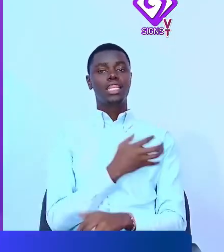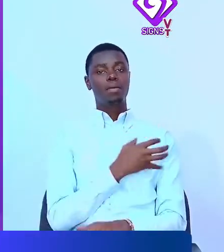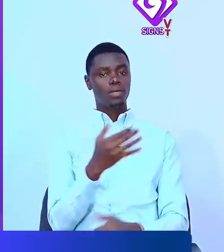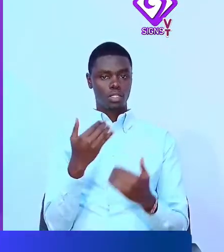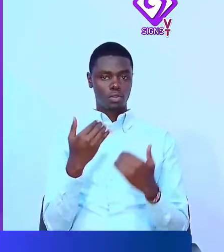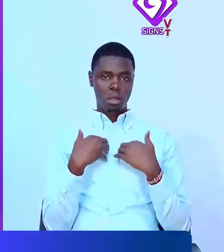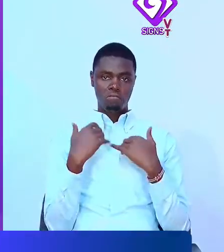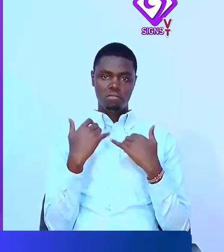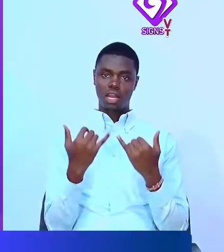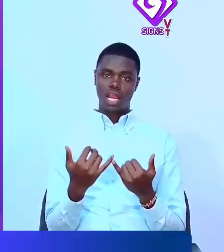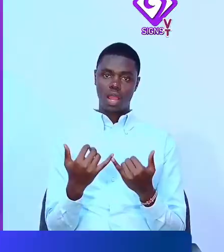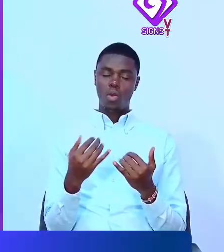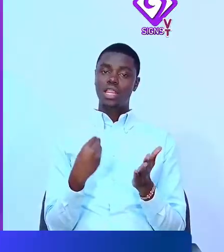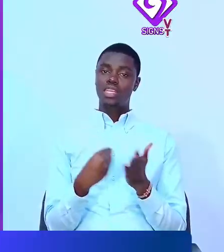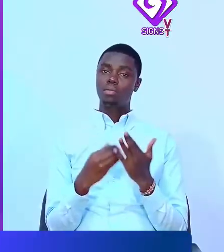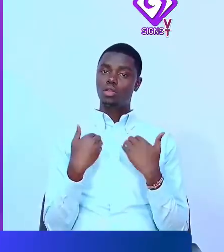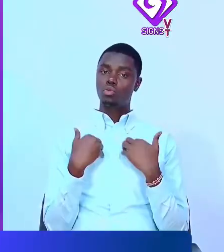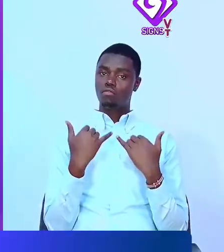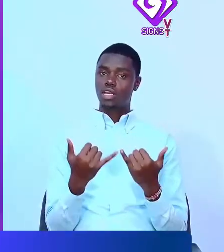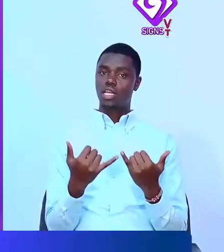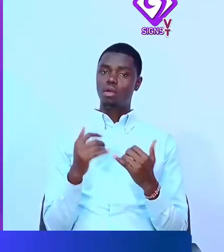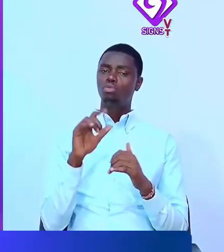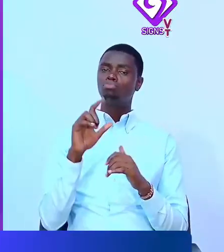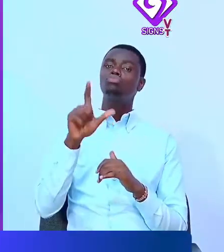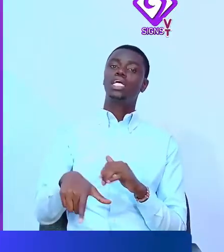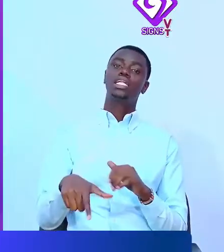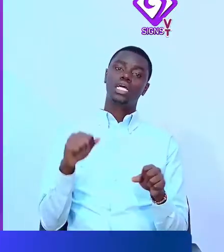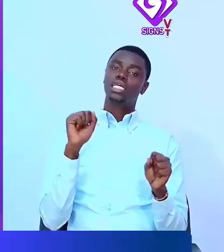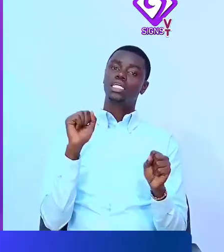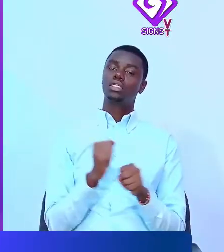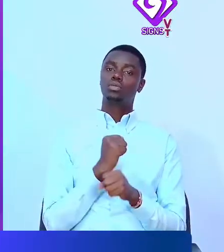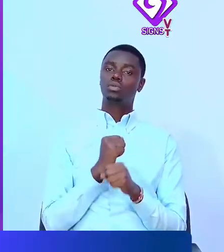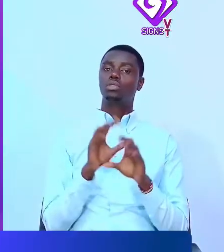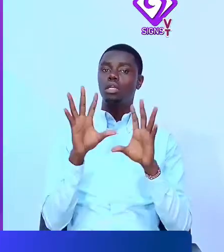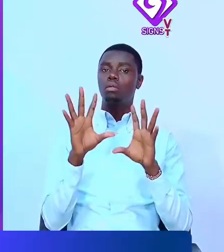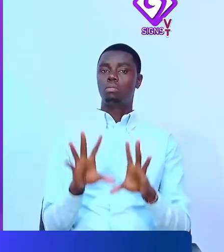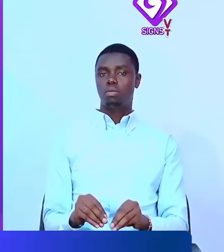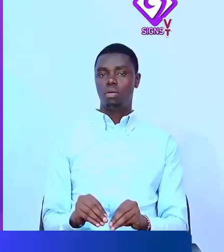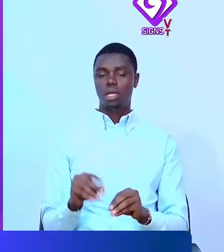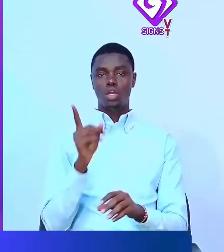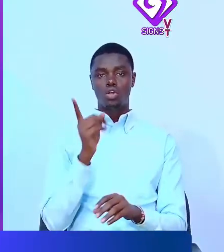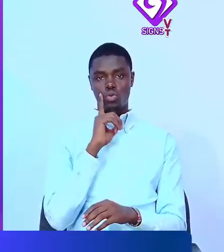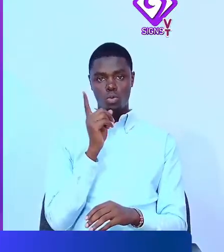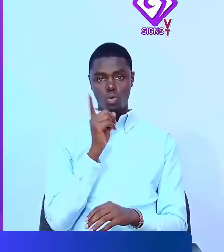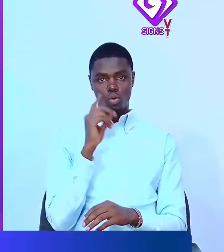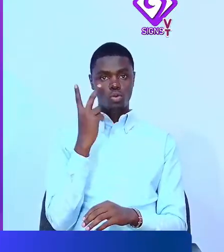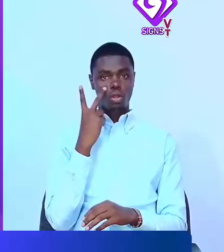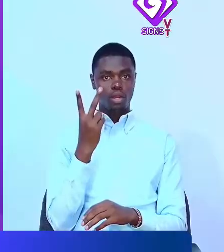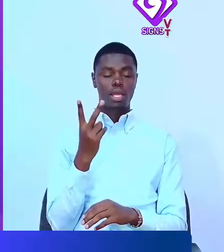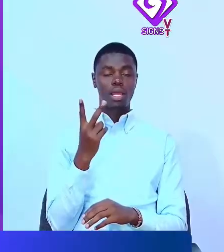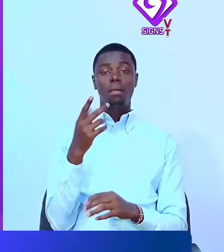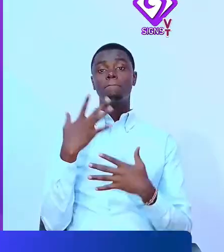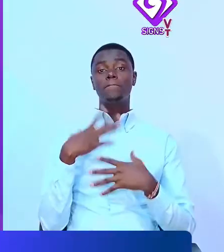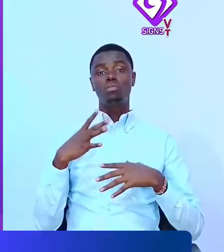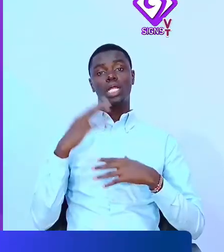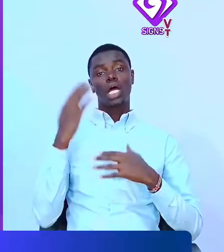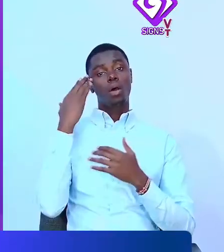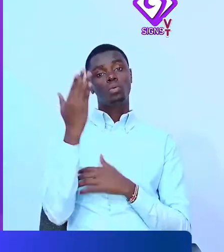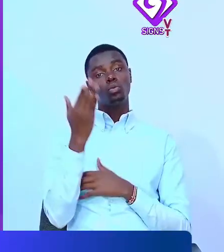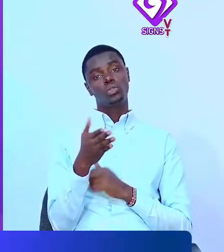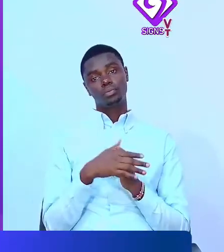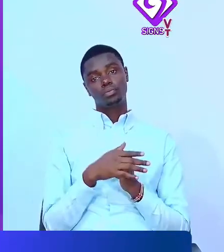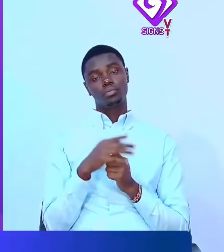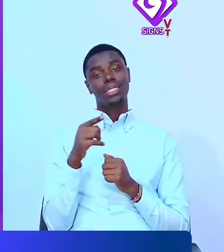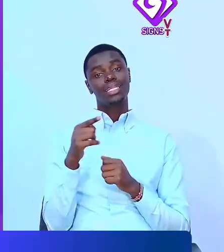now, the money you have now, you may not have them tomorrow. And tomorrow, you'll find that the generation do not even know who you are. And in fact,